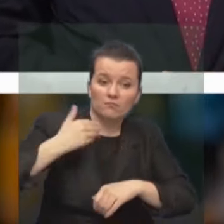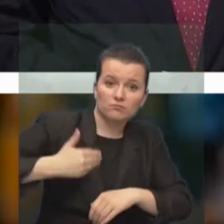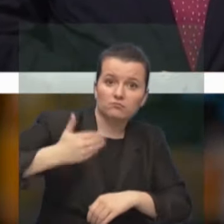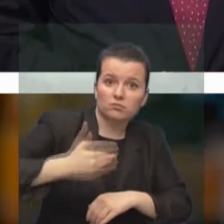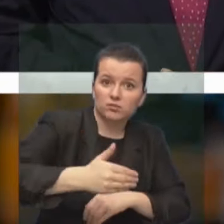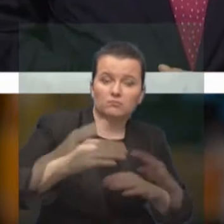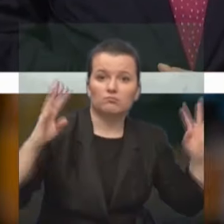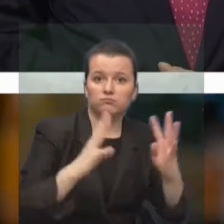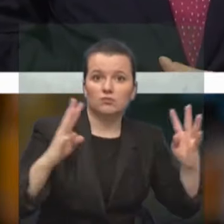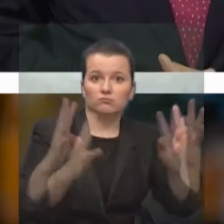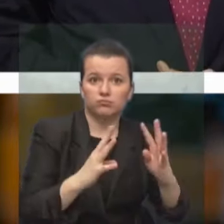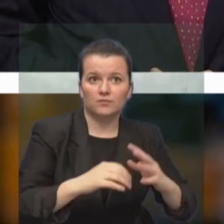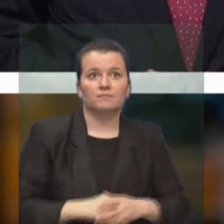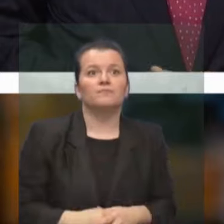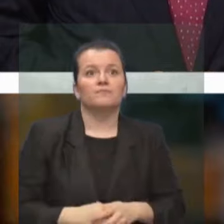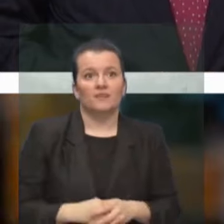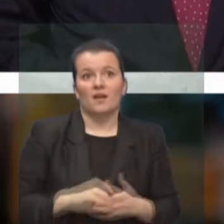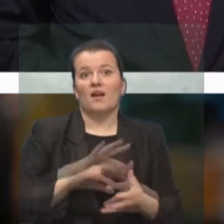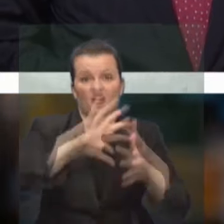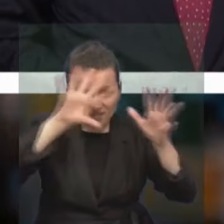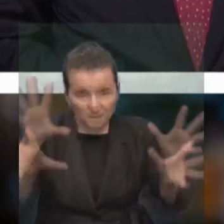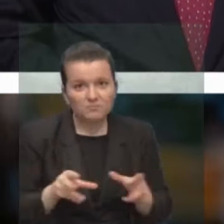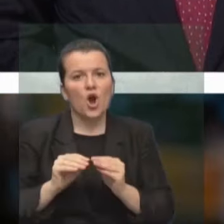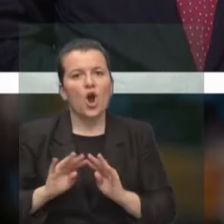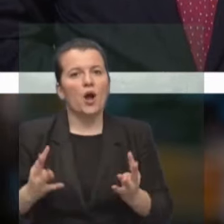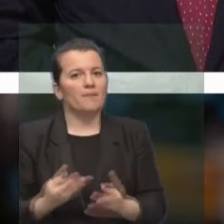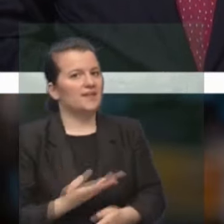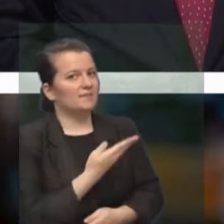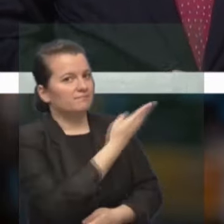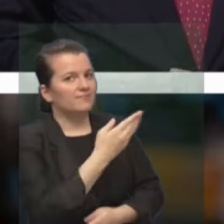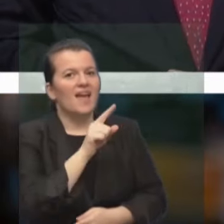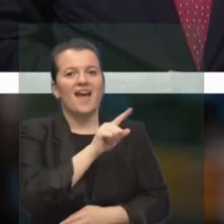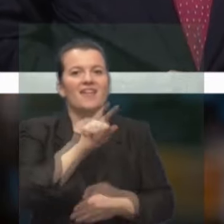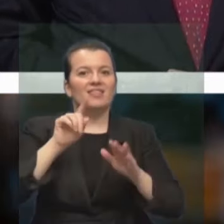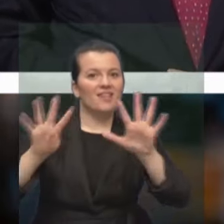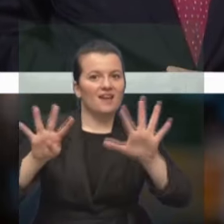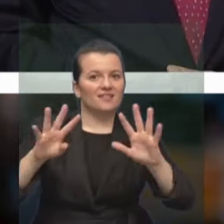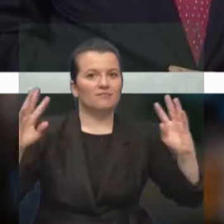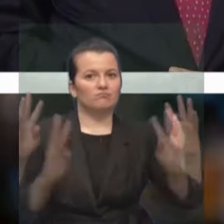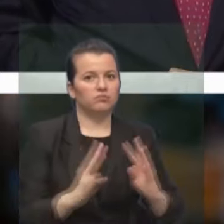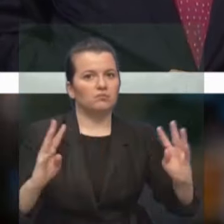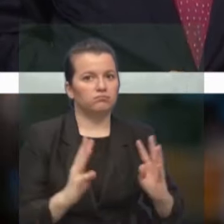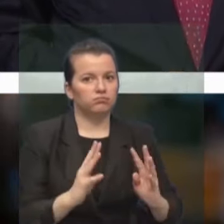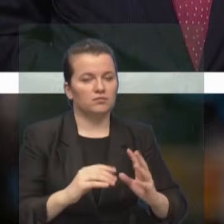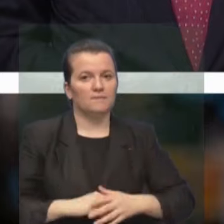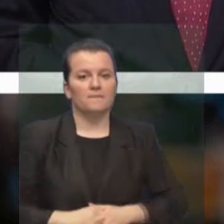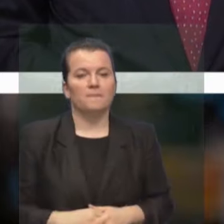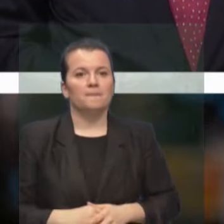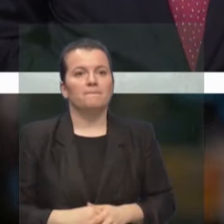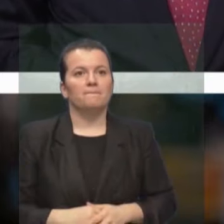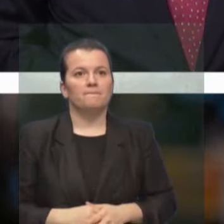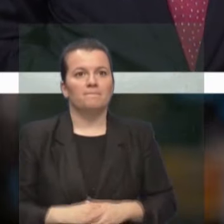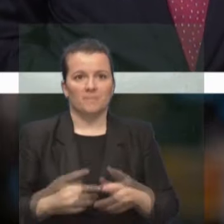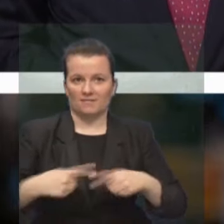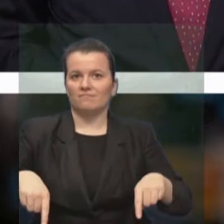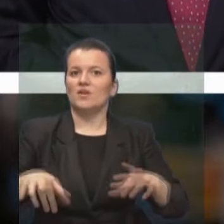many as 19 times. All the information regarding the activity of the Board of Directors and its committees is